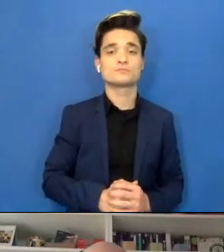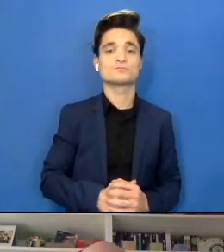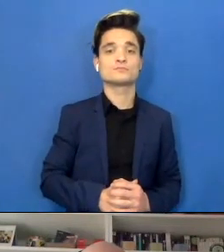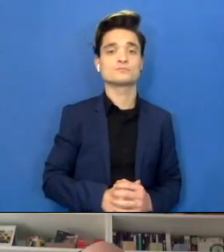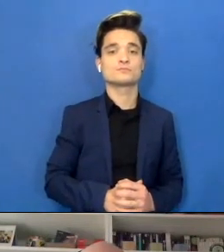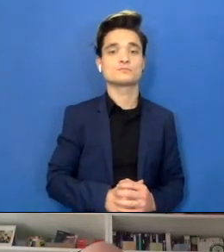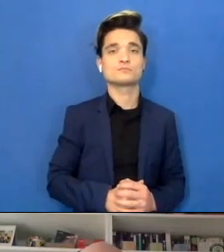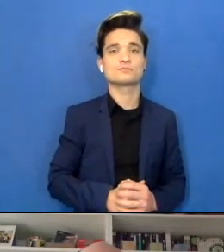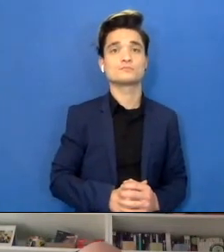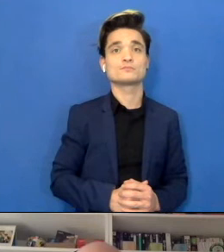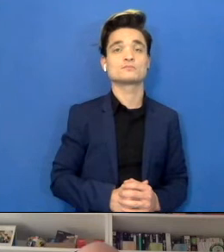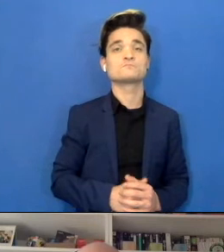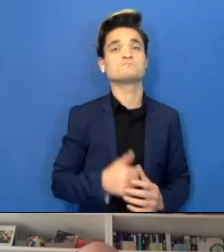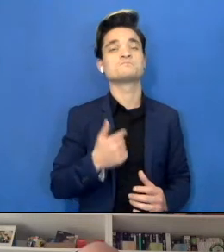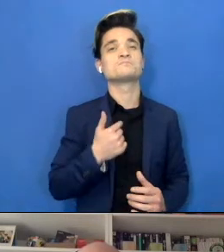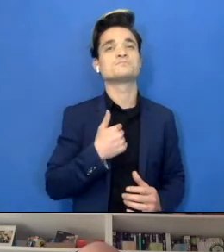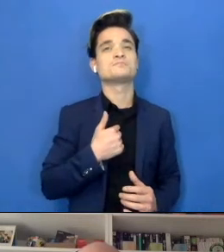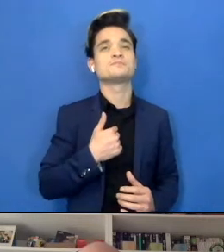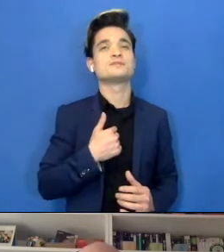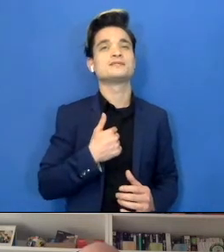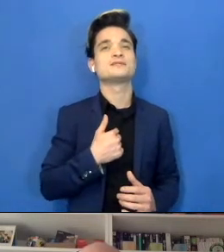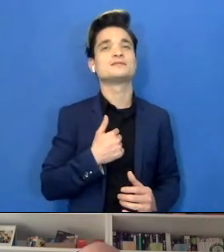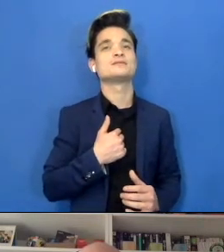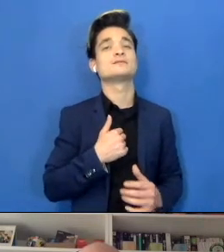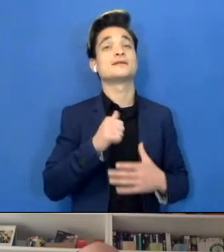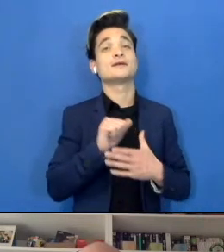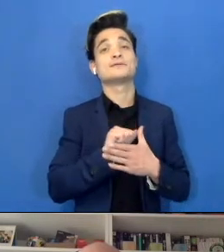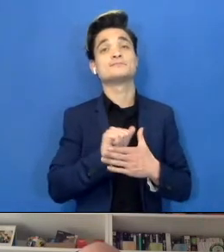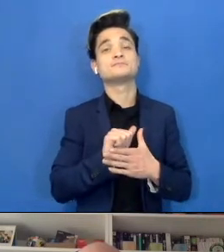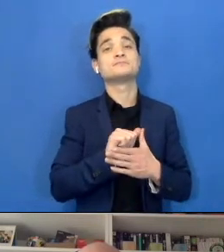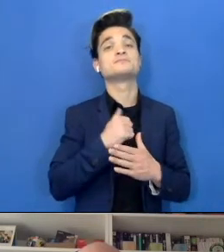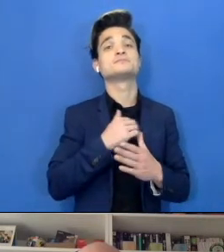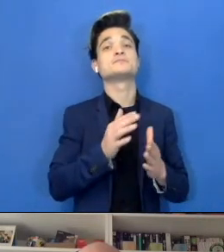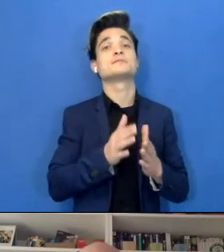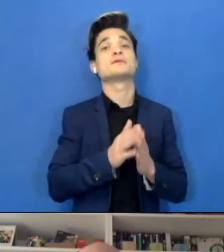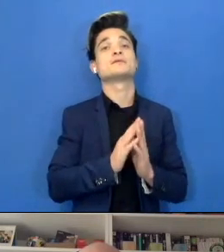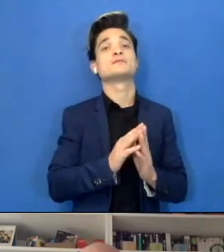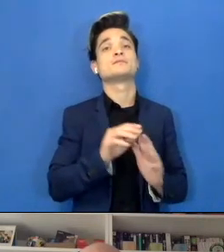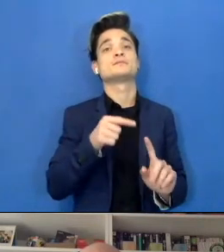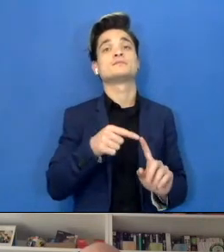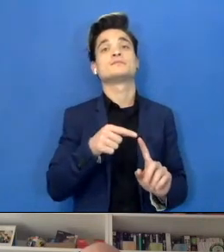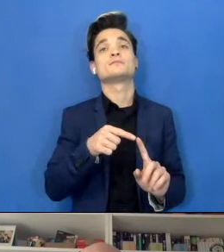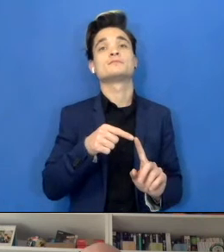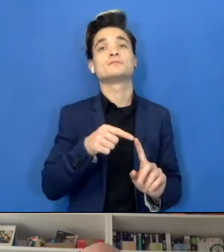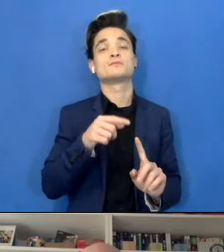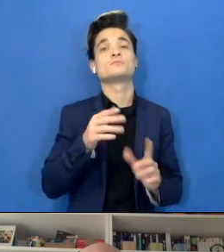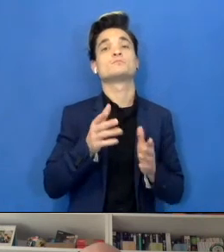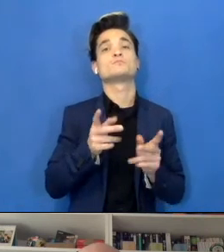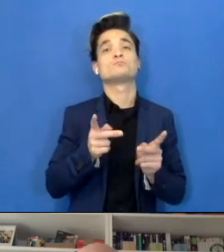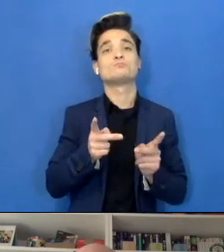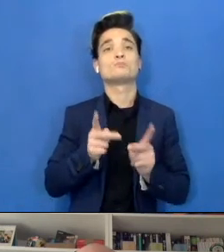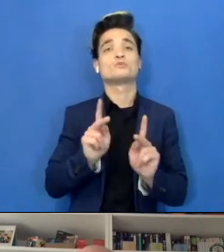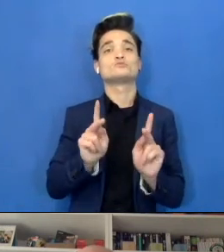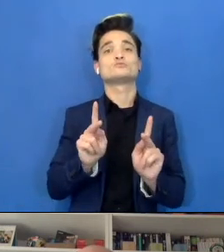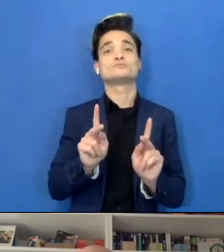example, I would ask permission. It's important to ask permission. May I hold your hand? May I put my hand on your shoulder? May I put my hand